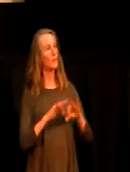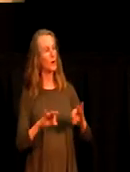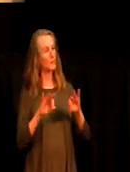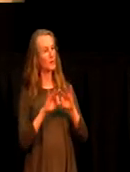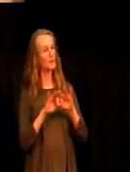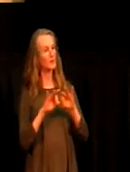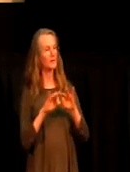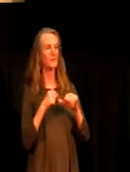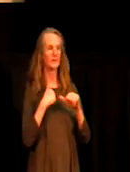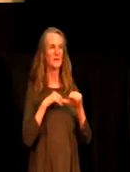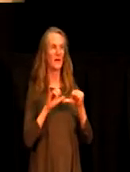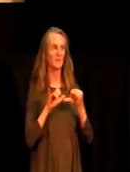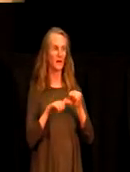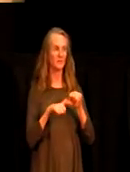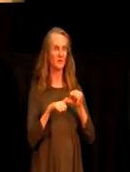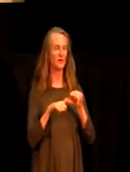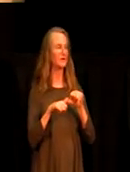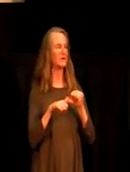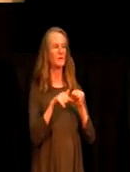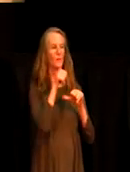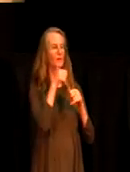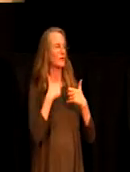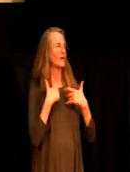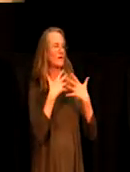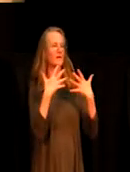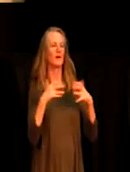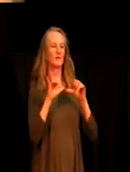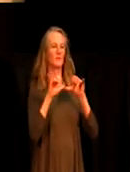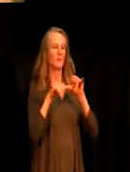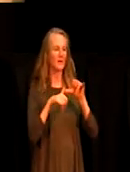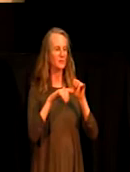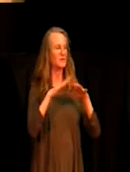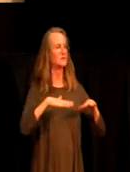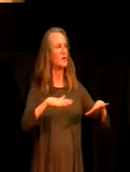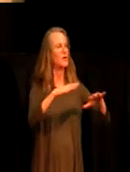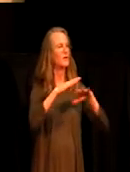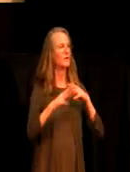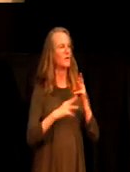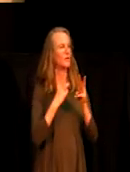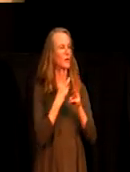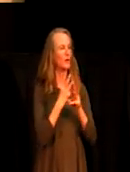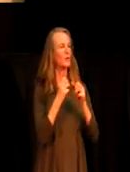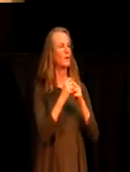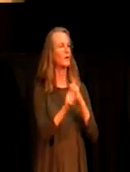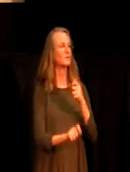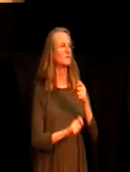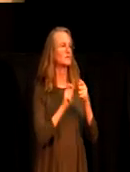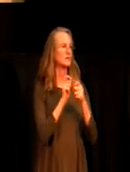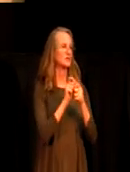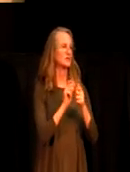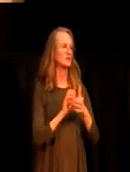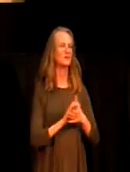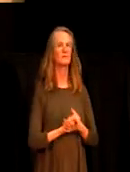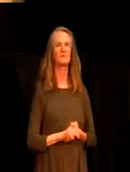measurement guy, is we don't really have measurements on a global scale that have any precision